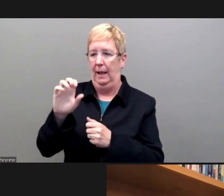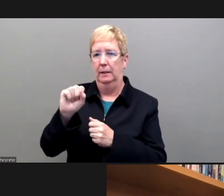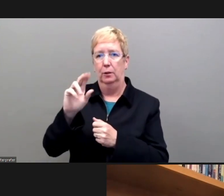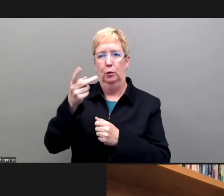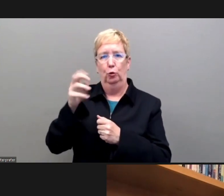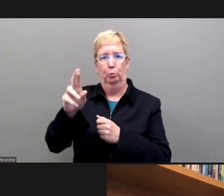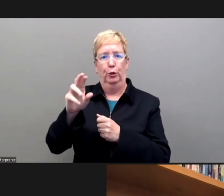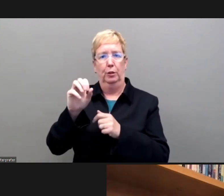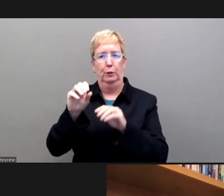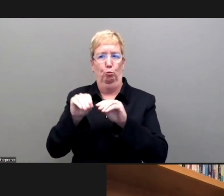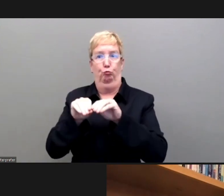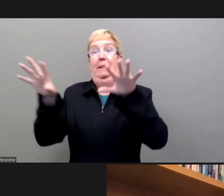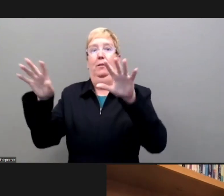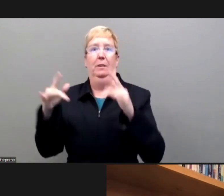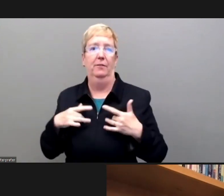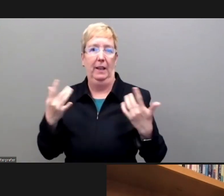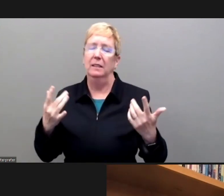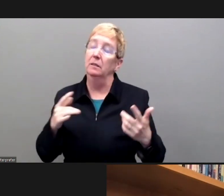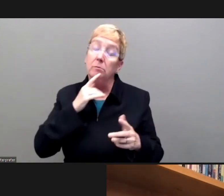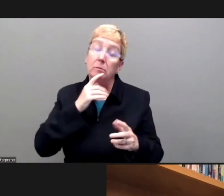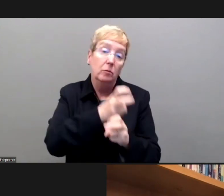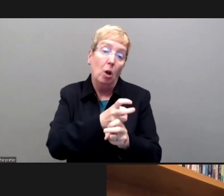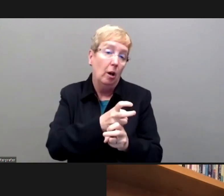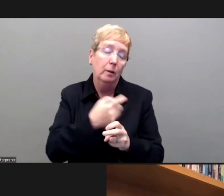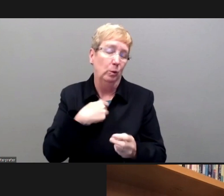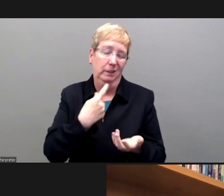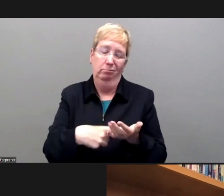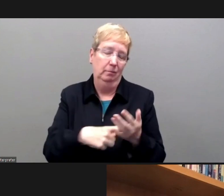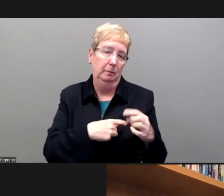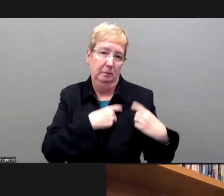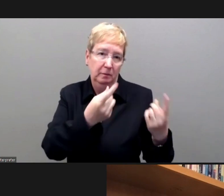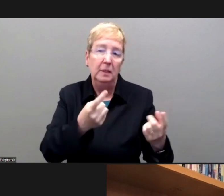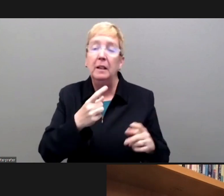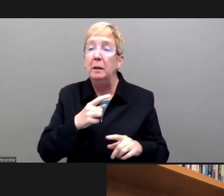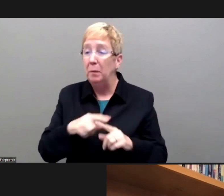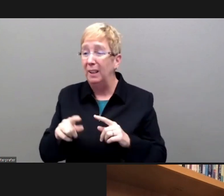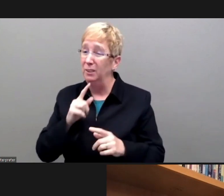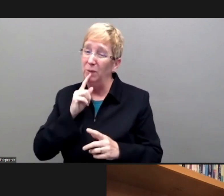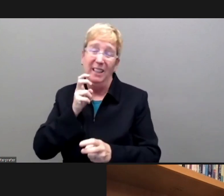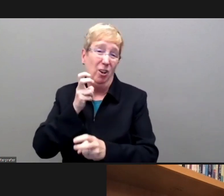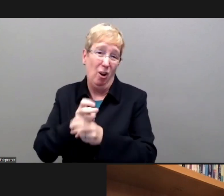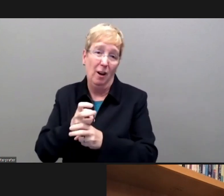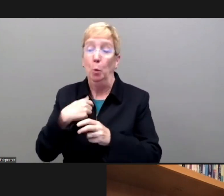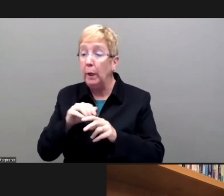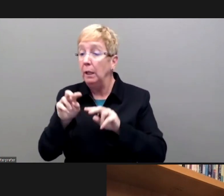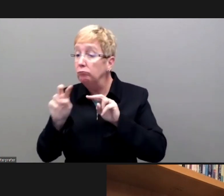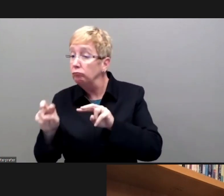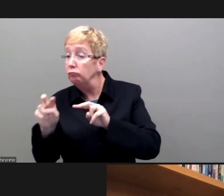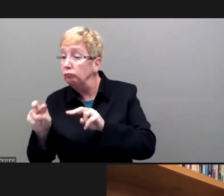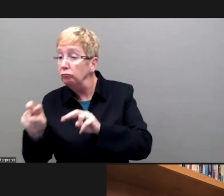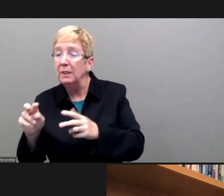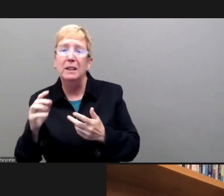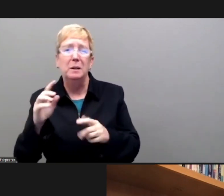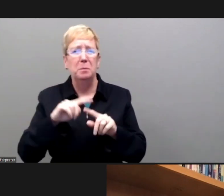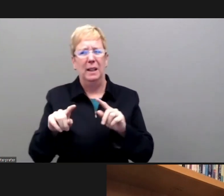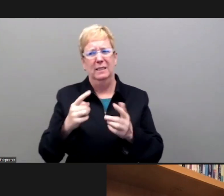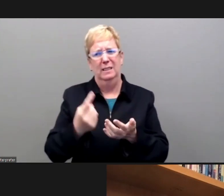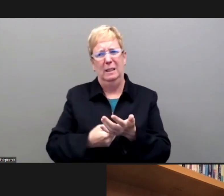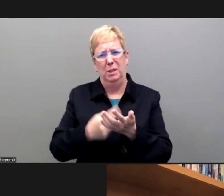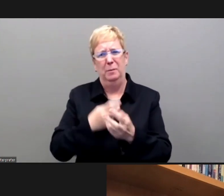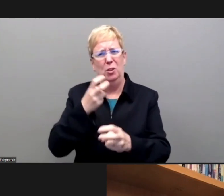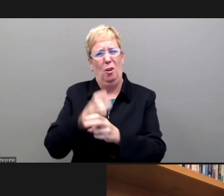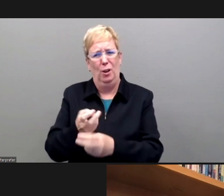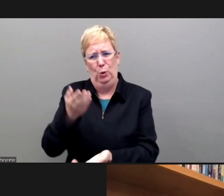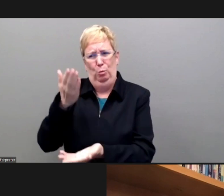every single case. Depending upon what people tell us, it's really hard to say that that is the genesis, although actually it's